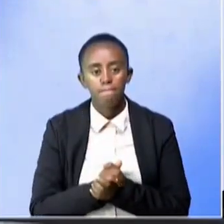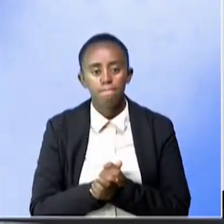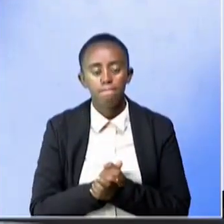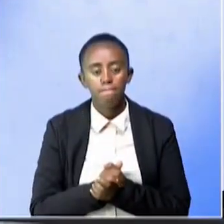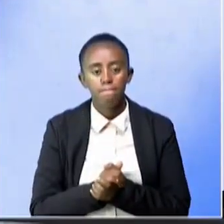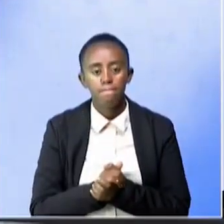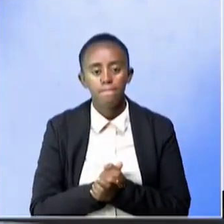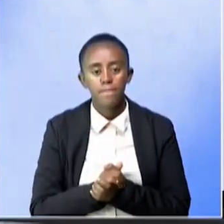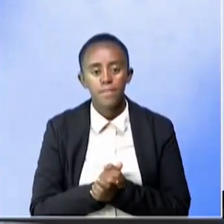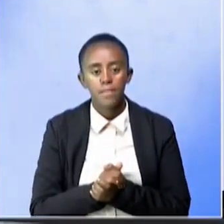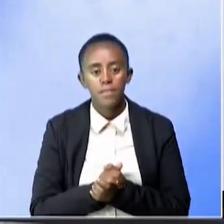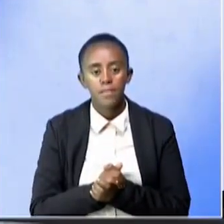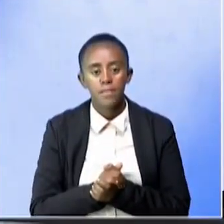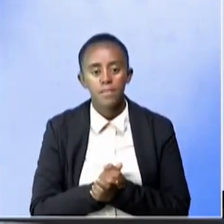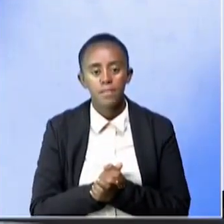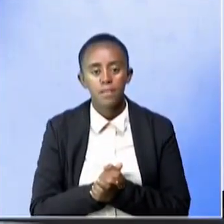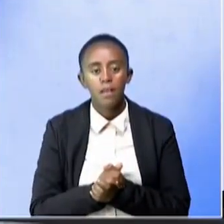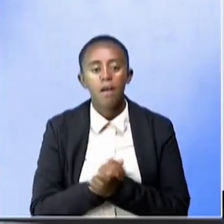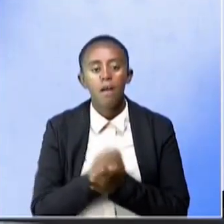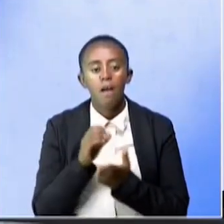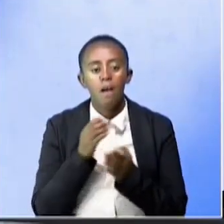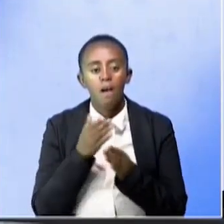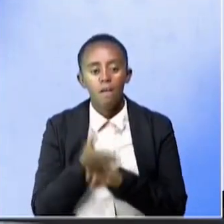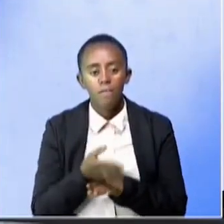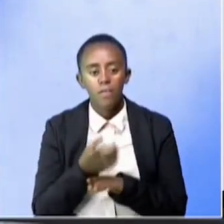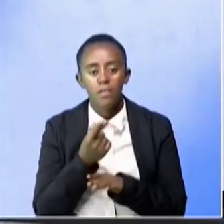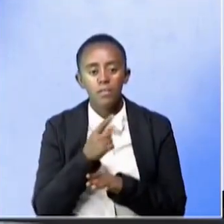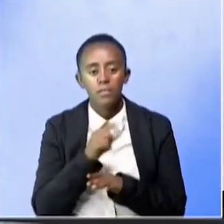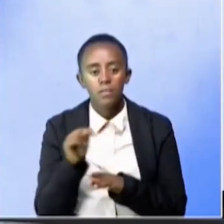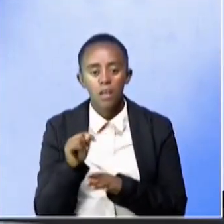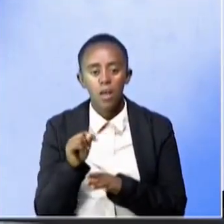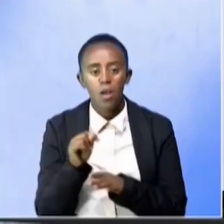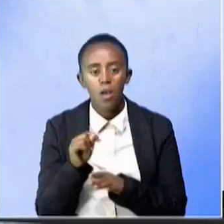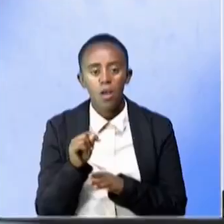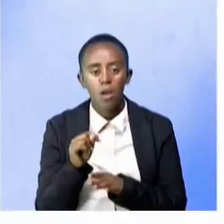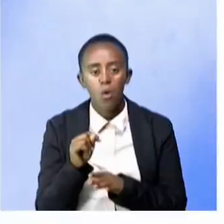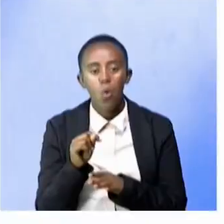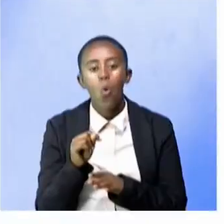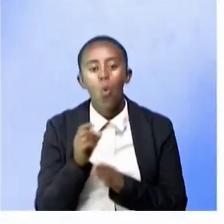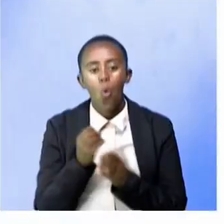All right, after the object. Good.